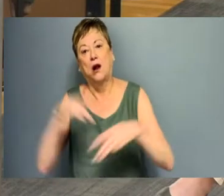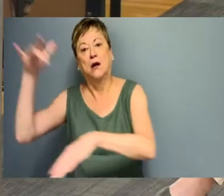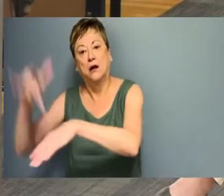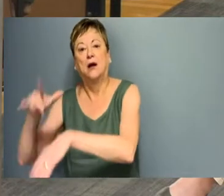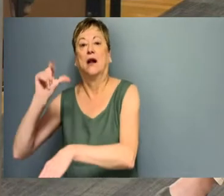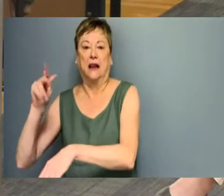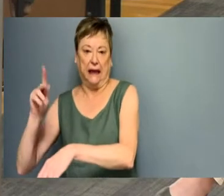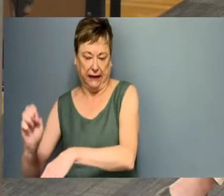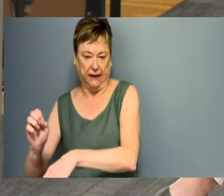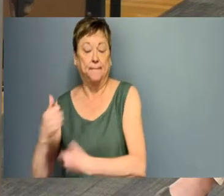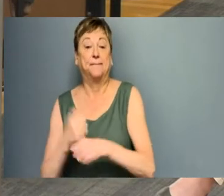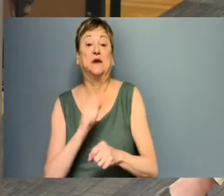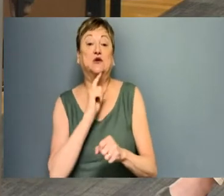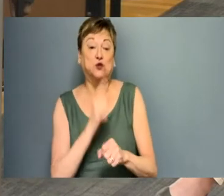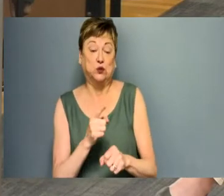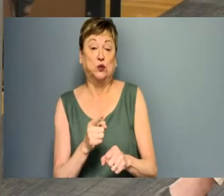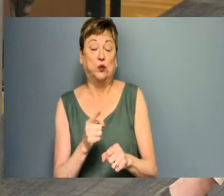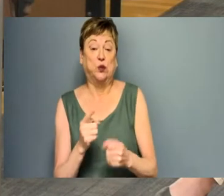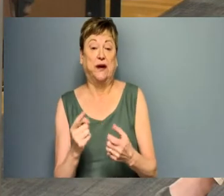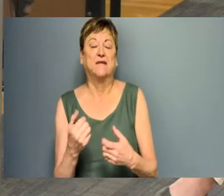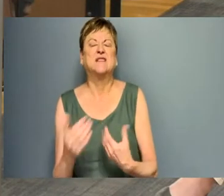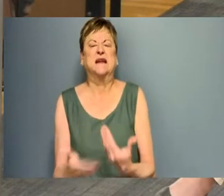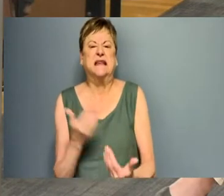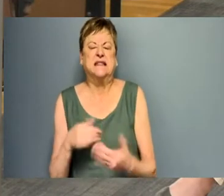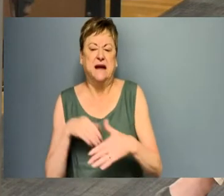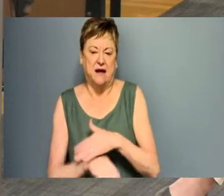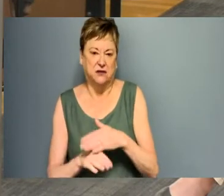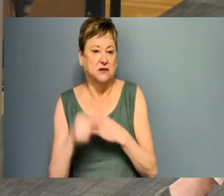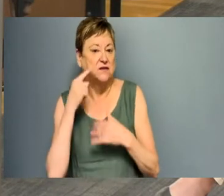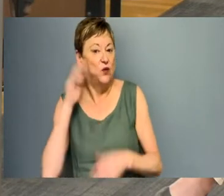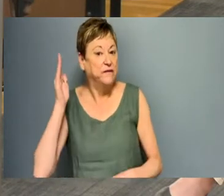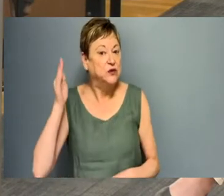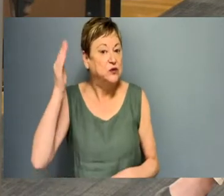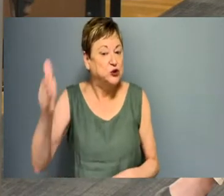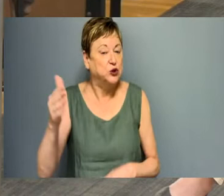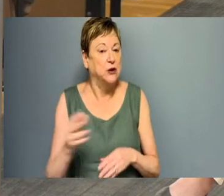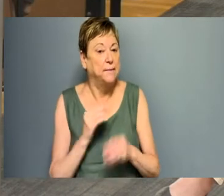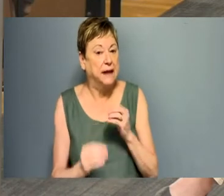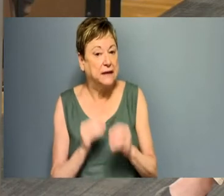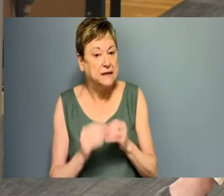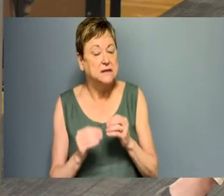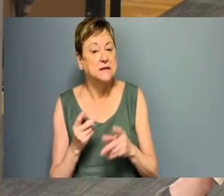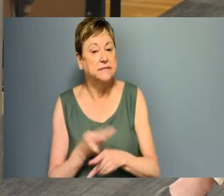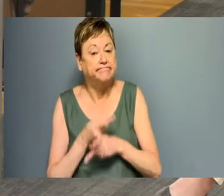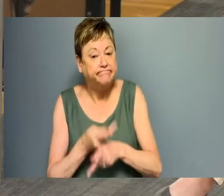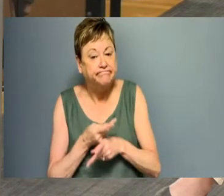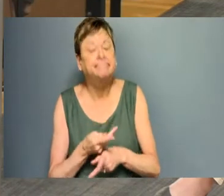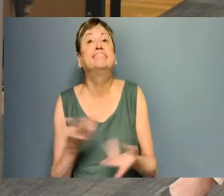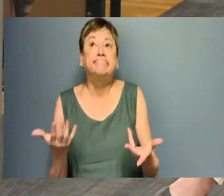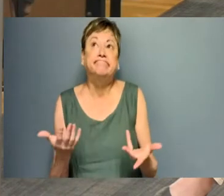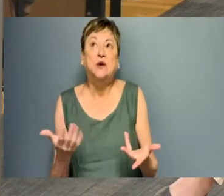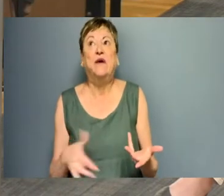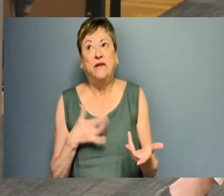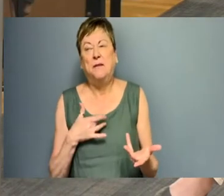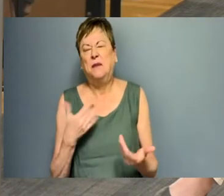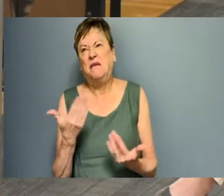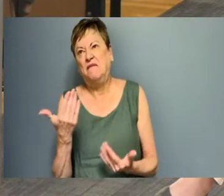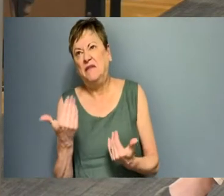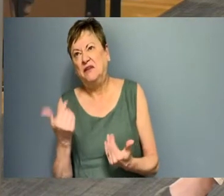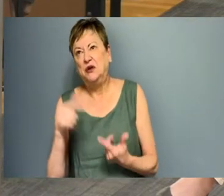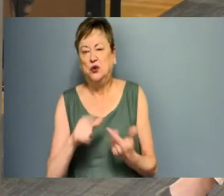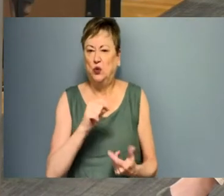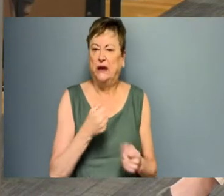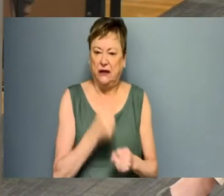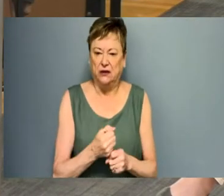sure that we are facilitating some easy access for future maintenance, because we do estimate that every 15 to 20 years, at